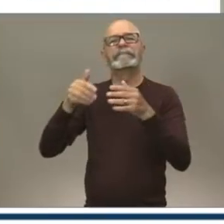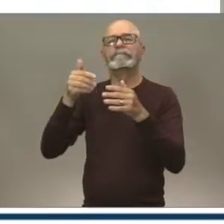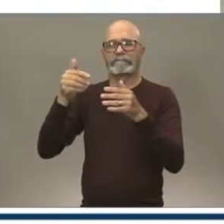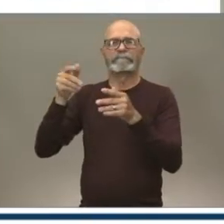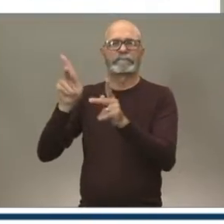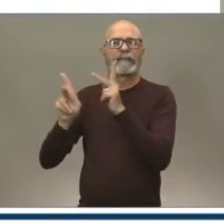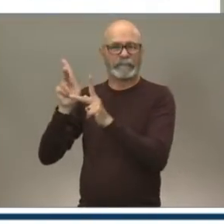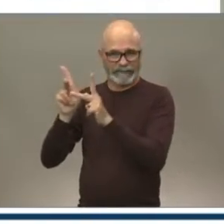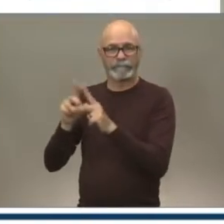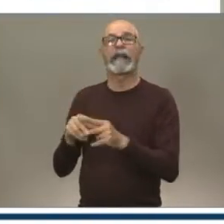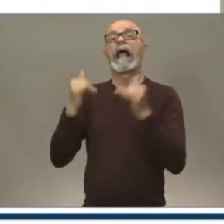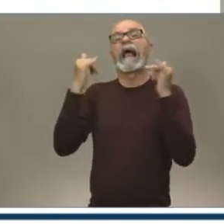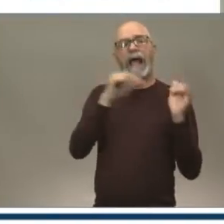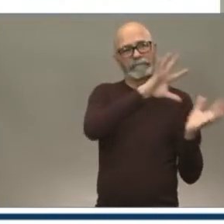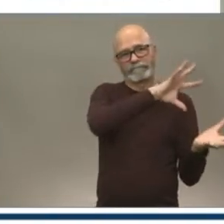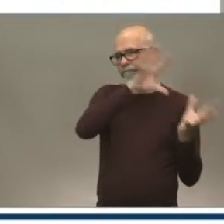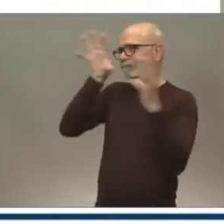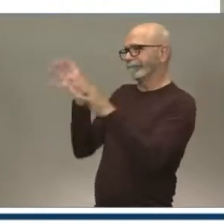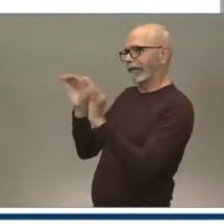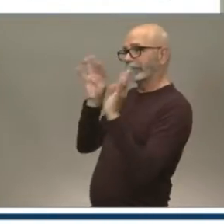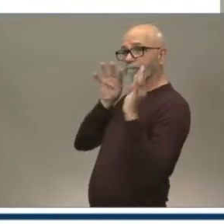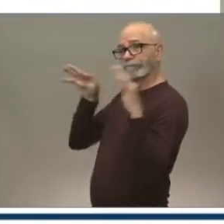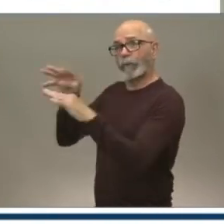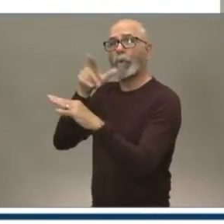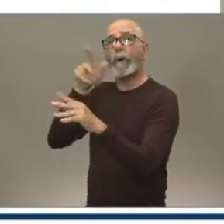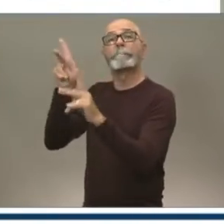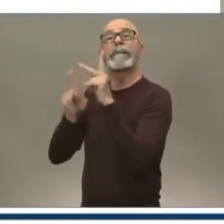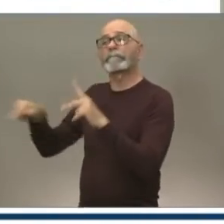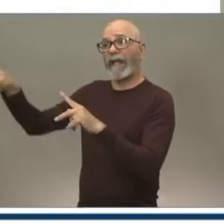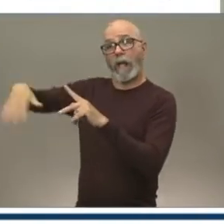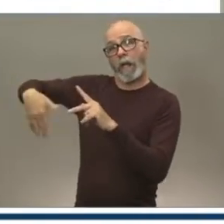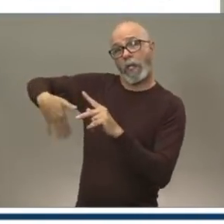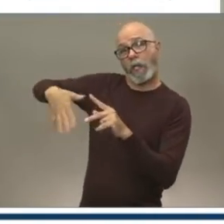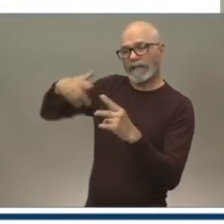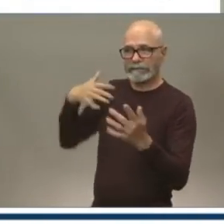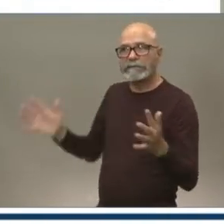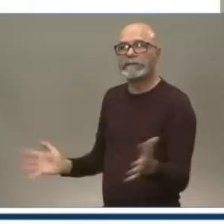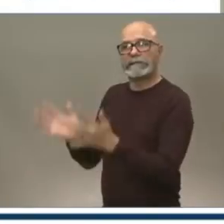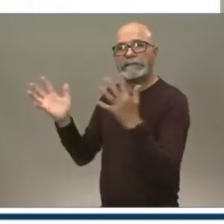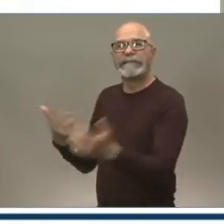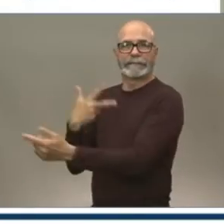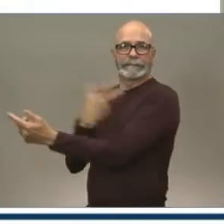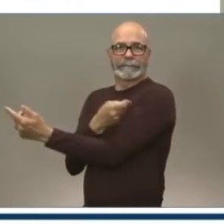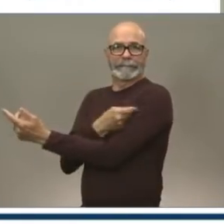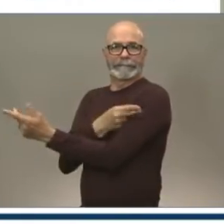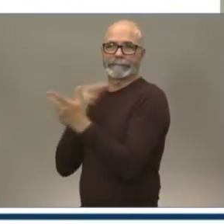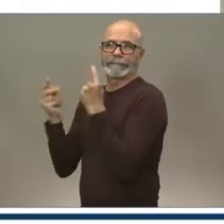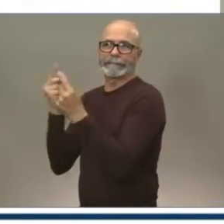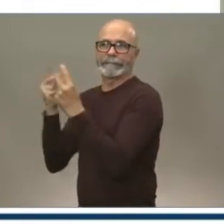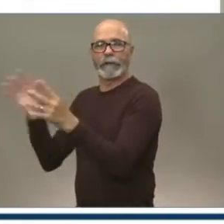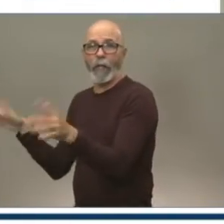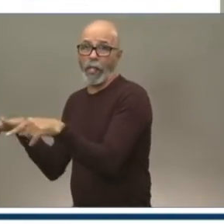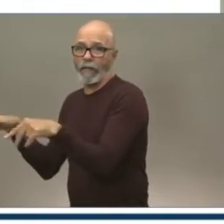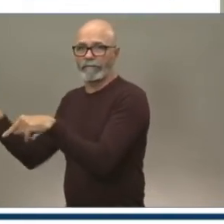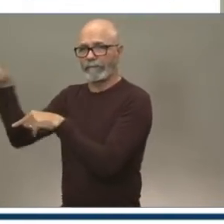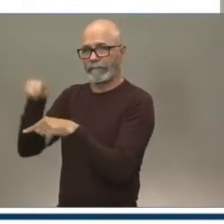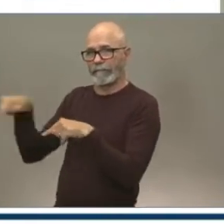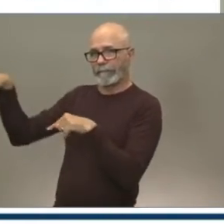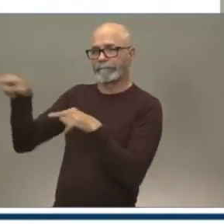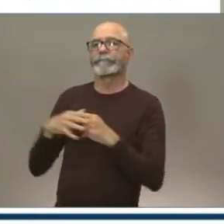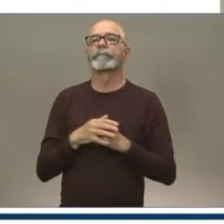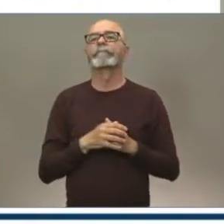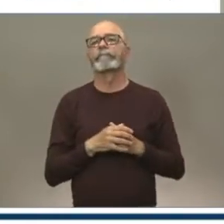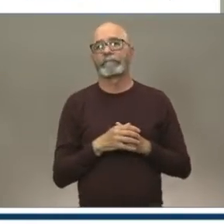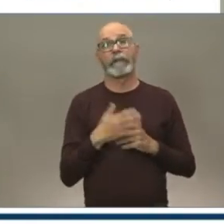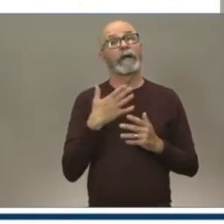community clinics, which will help increase our ability to get doses into arms. Early in the rollout, we target our most